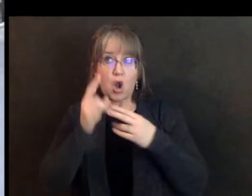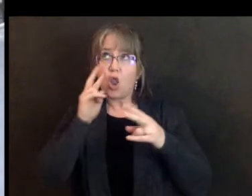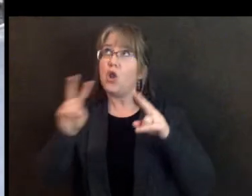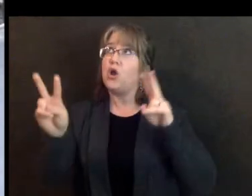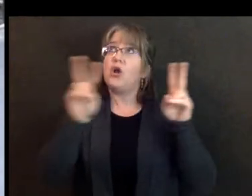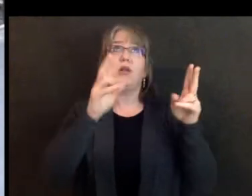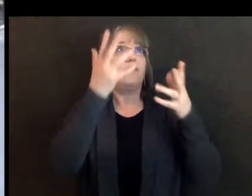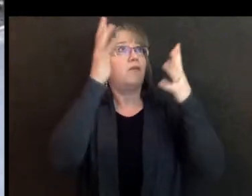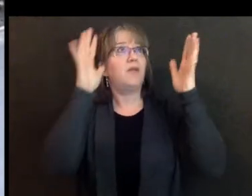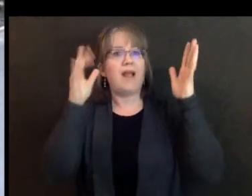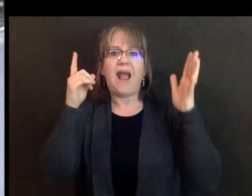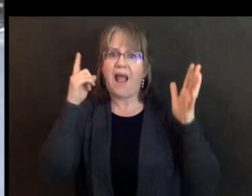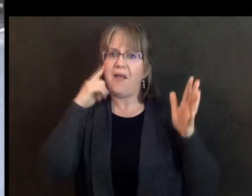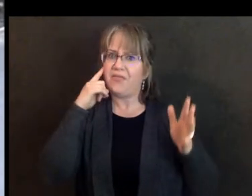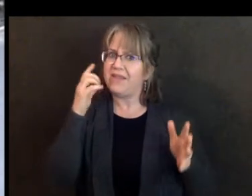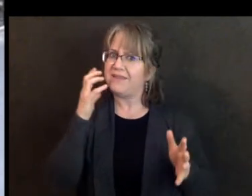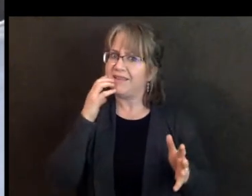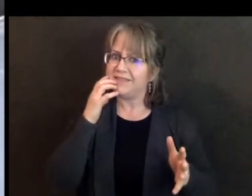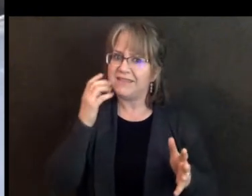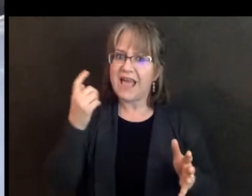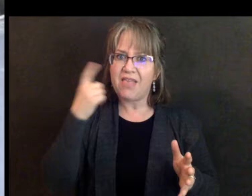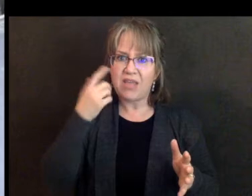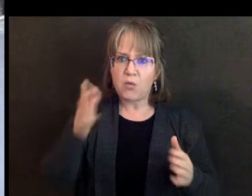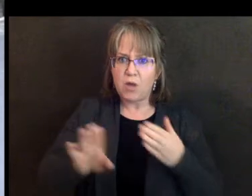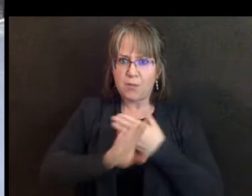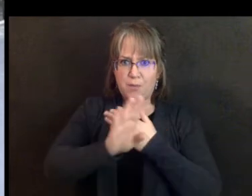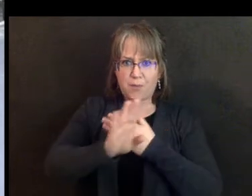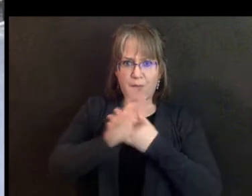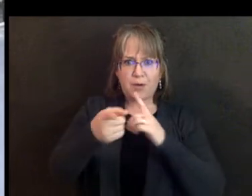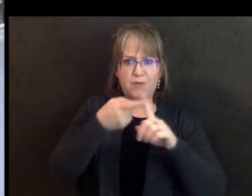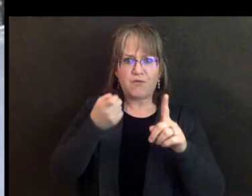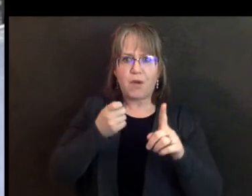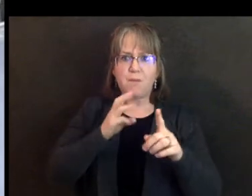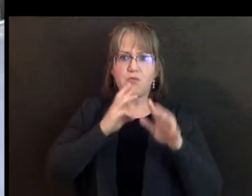dense. It will shelter bald eagles from the rain, from